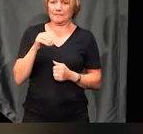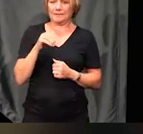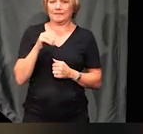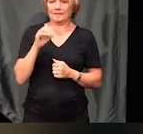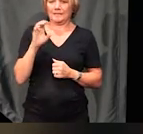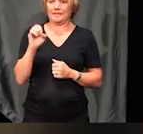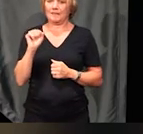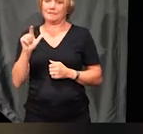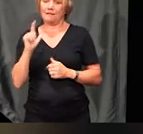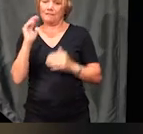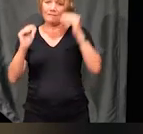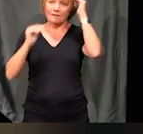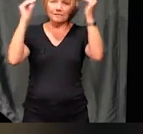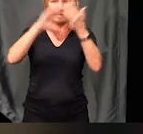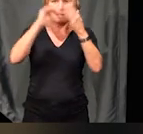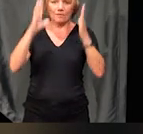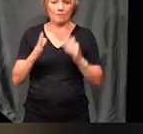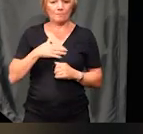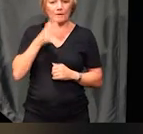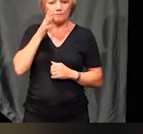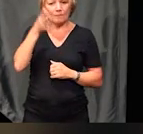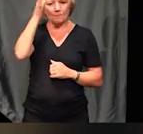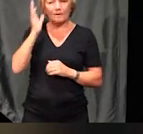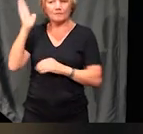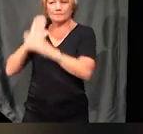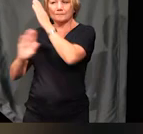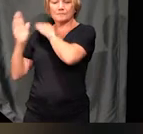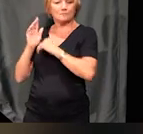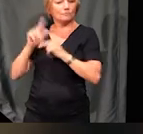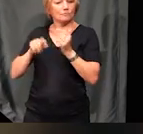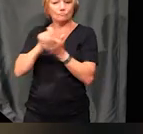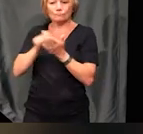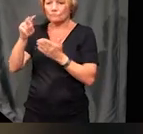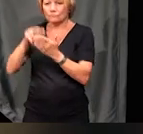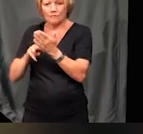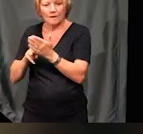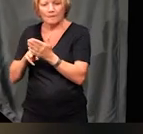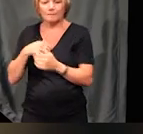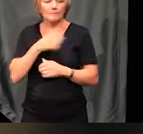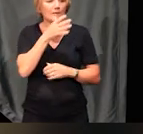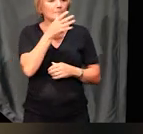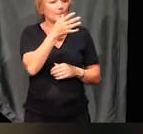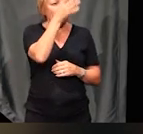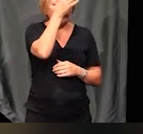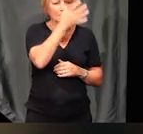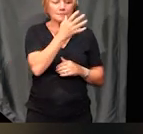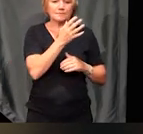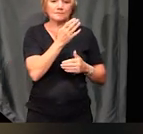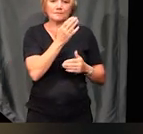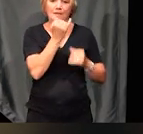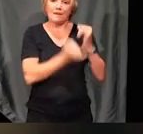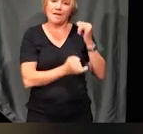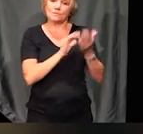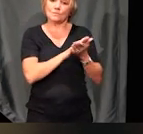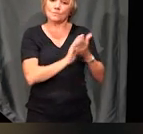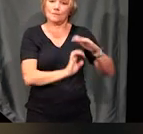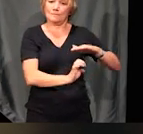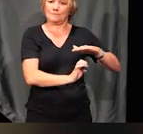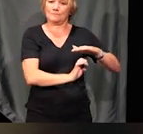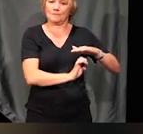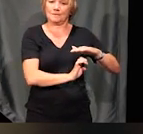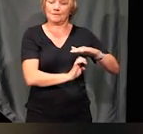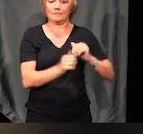adult learner whose grandparents were illiterate and parents didn't finish elementary school, would have